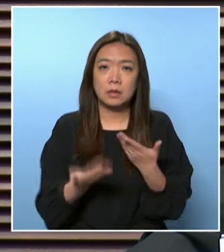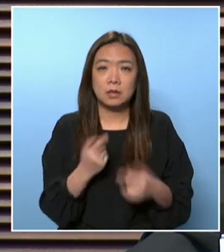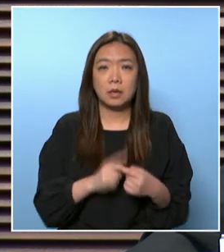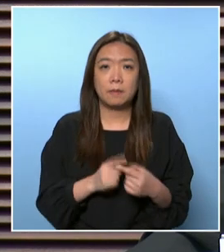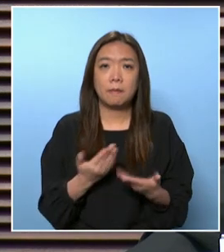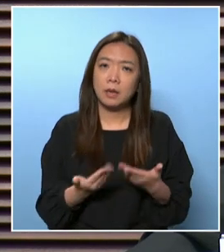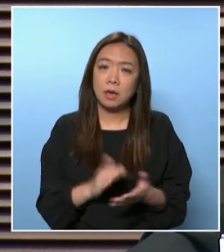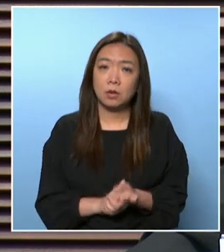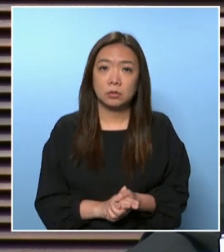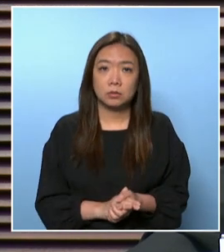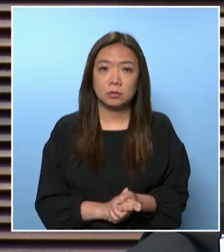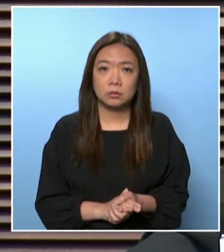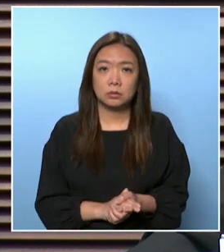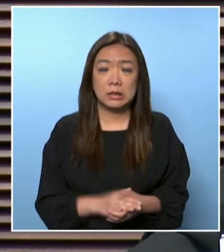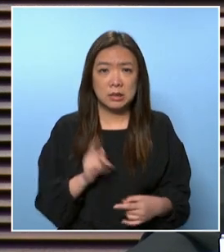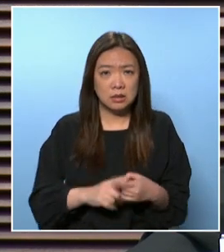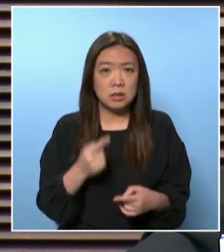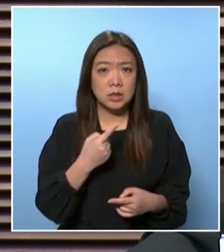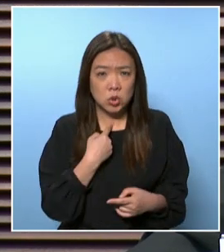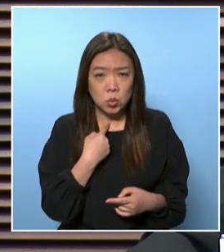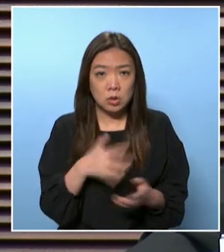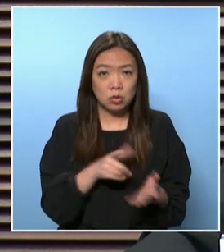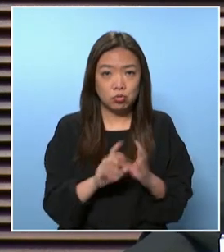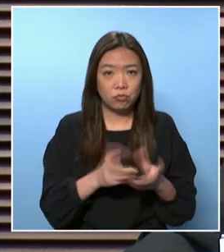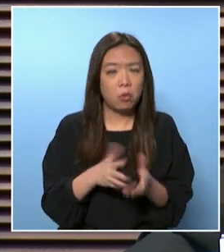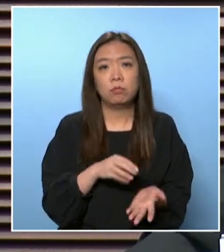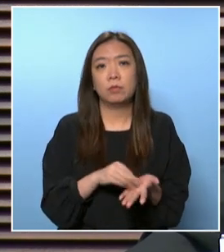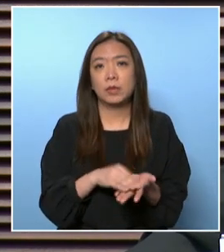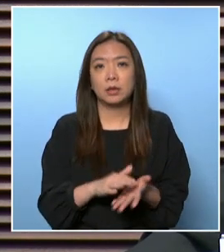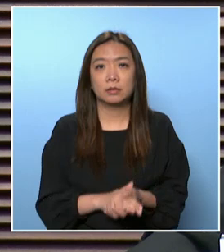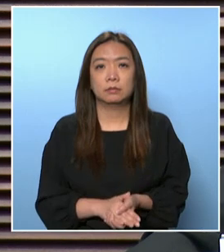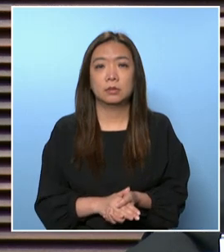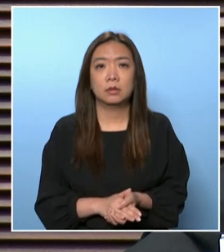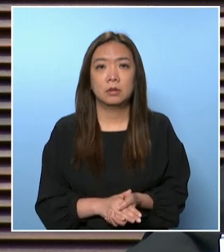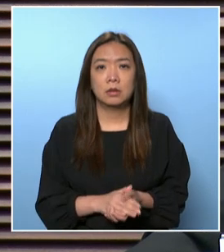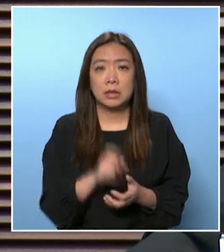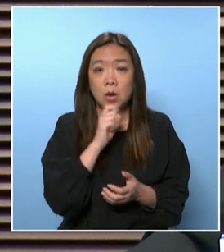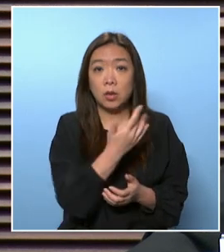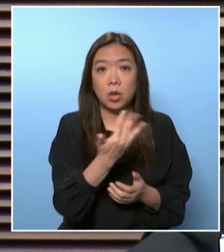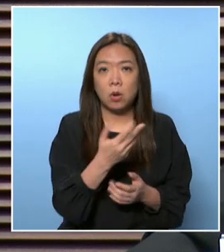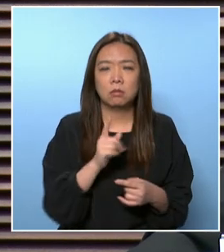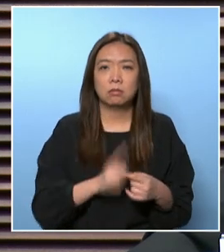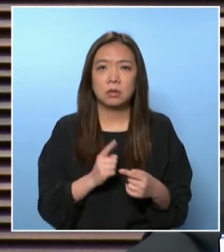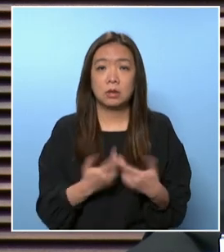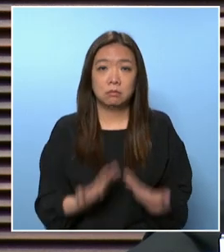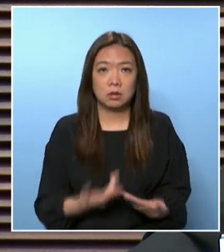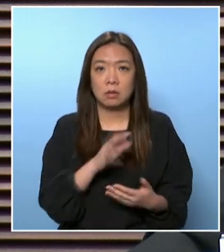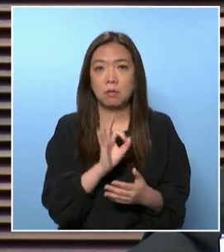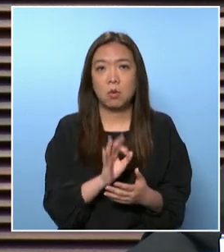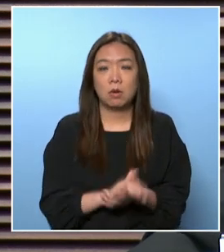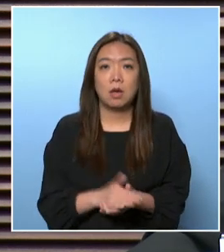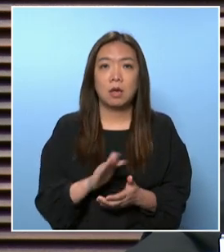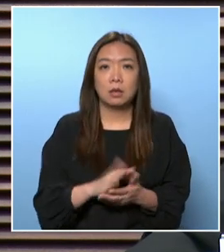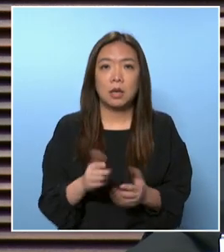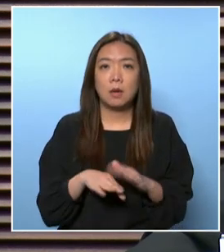For now, the majority of them are urgent cases. There may be some cases that do not require